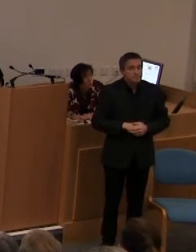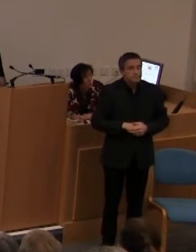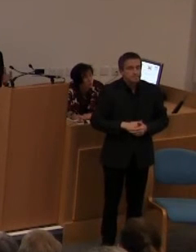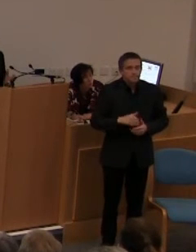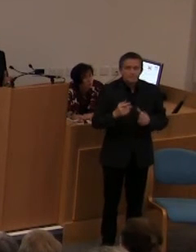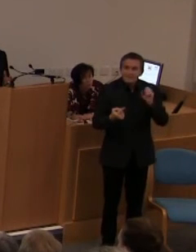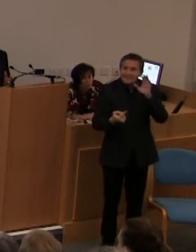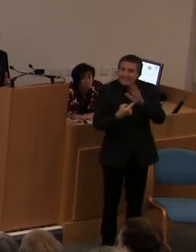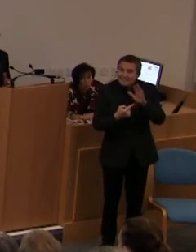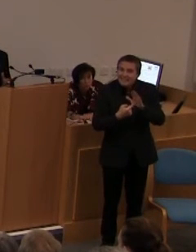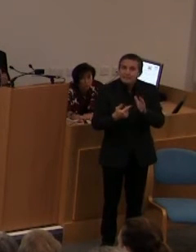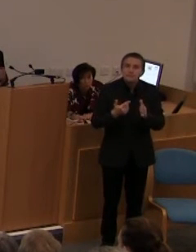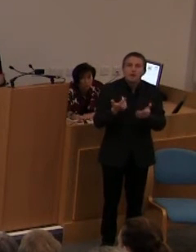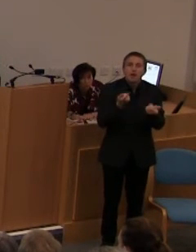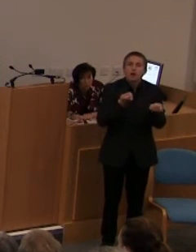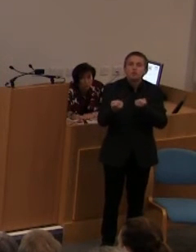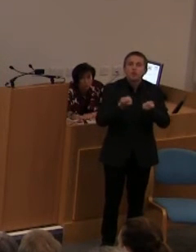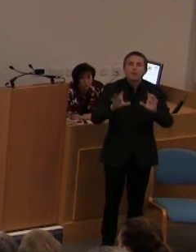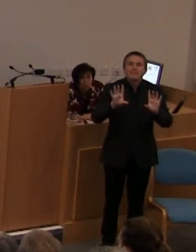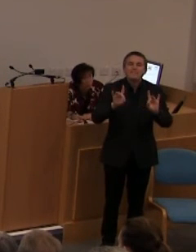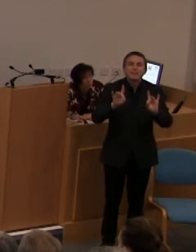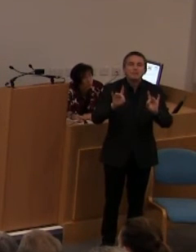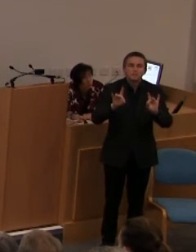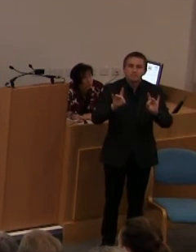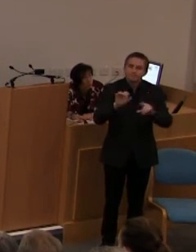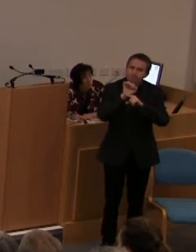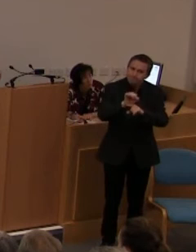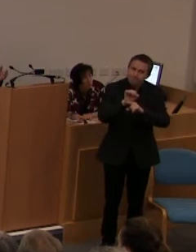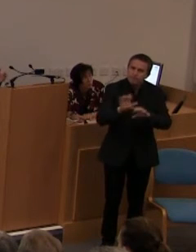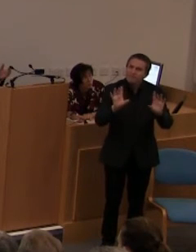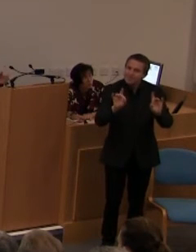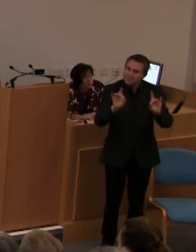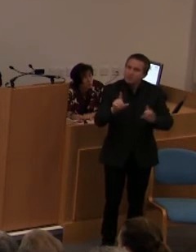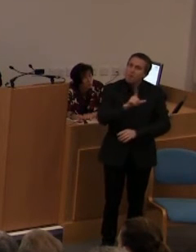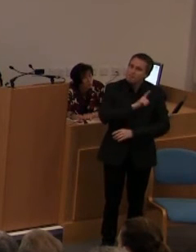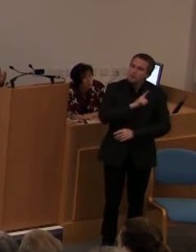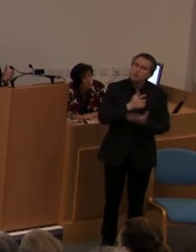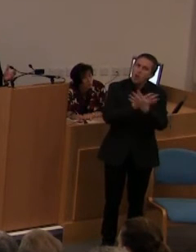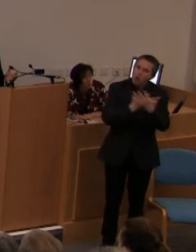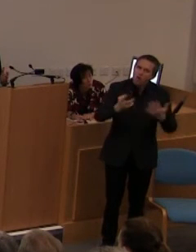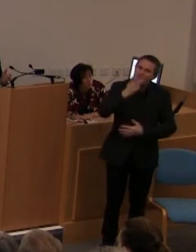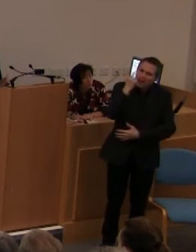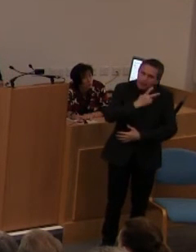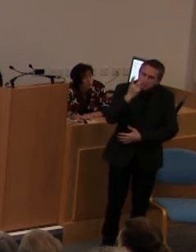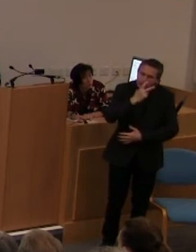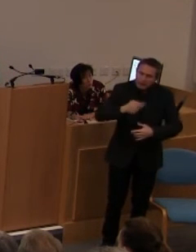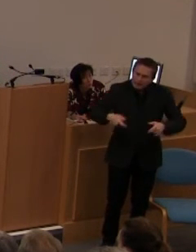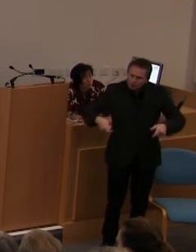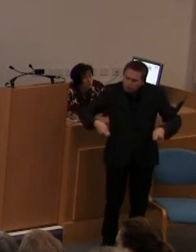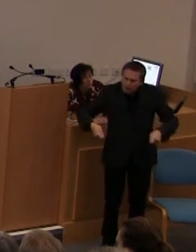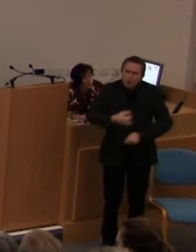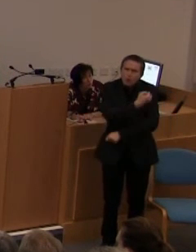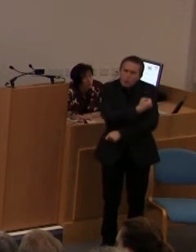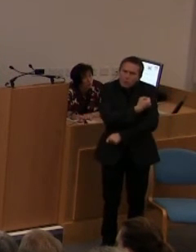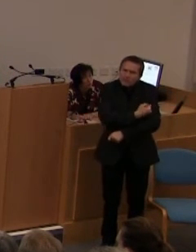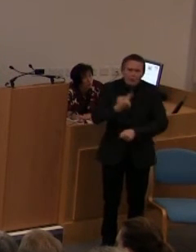on infection control. We are dealing with a lot of ill, weak people, and it is quite easy to pick up